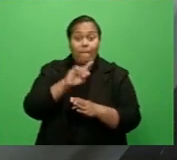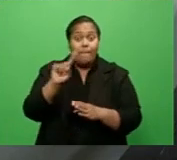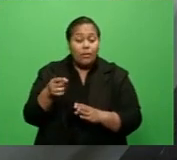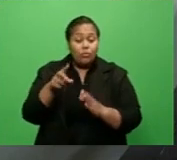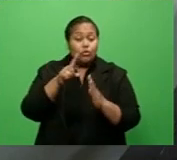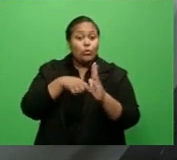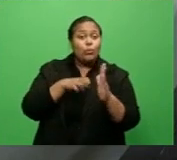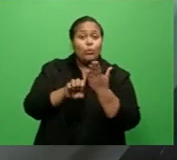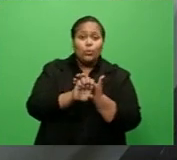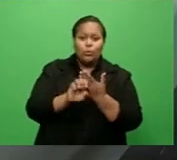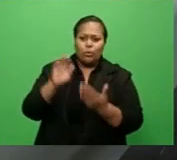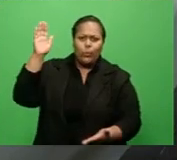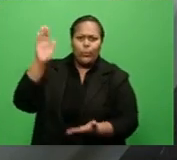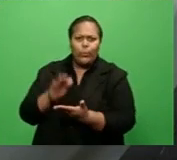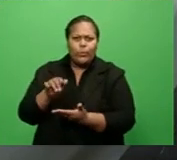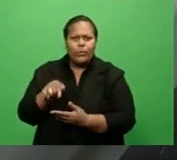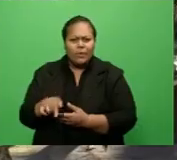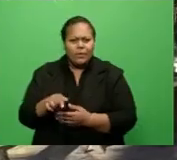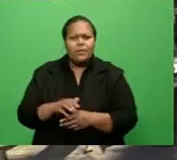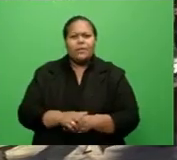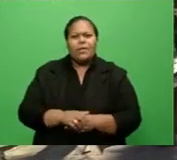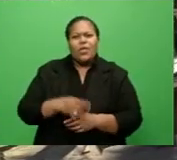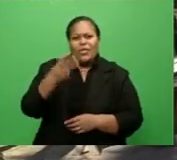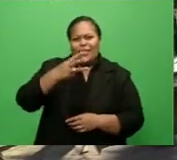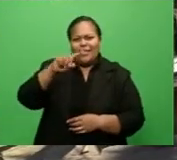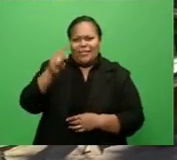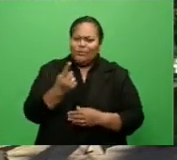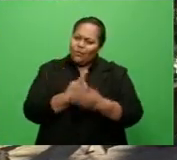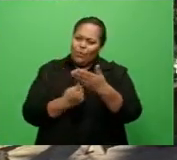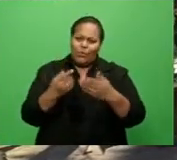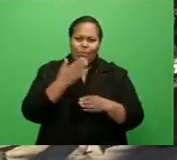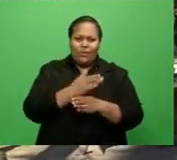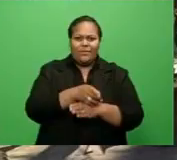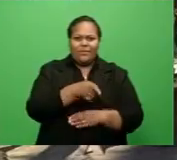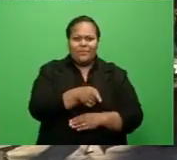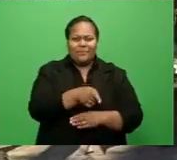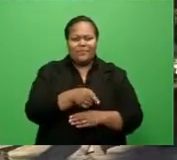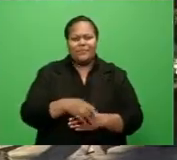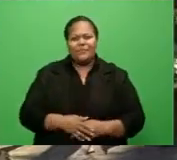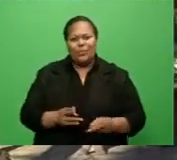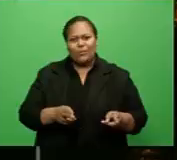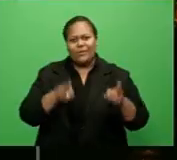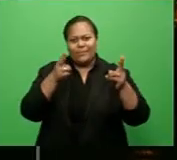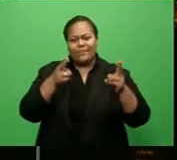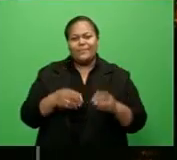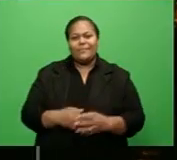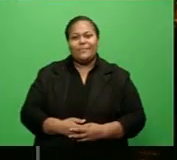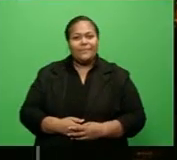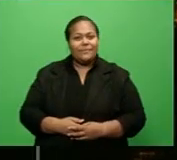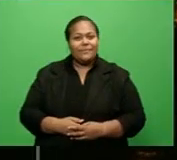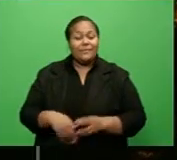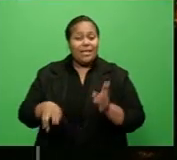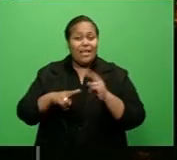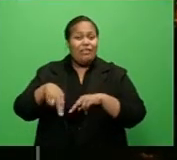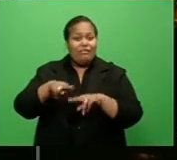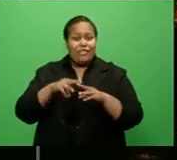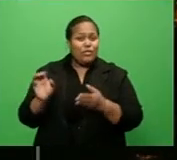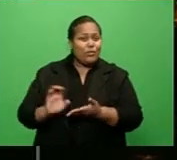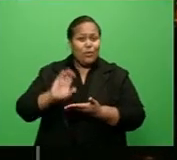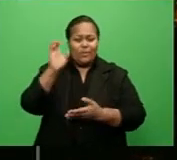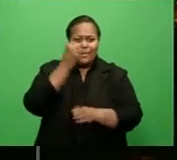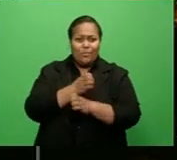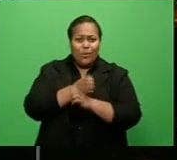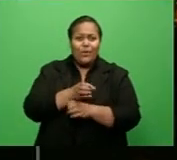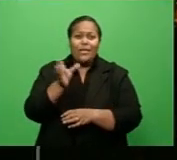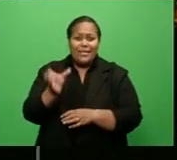significantly decreased and now stands at 13,000. Kritika Kumar, FBC News. The Fiji Commerce and Employers Federation